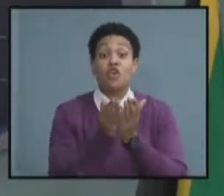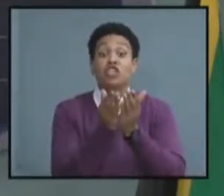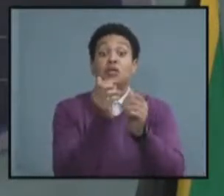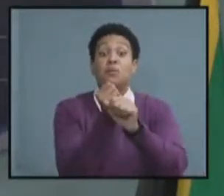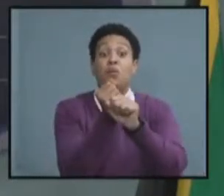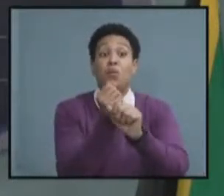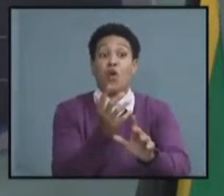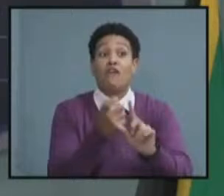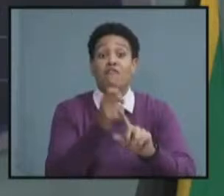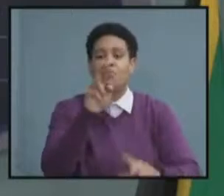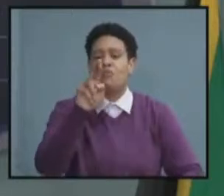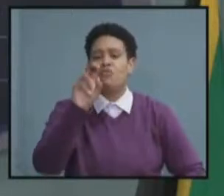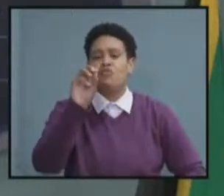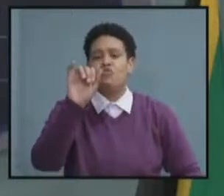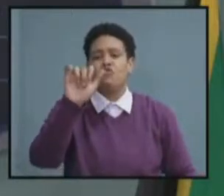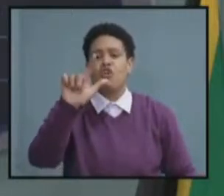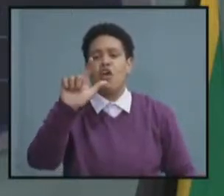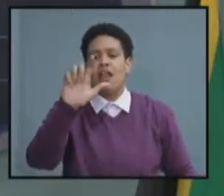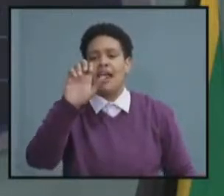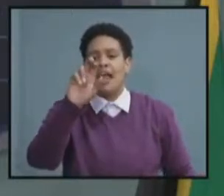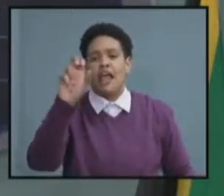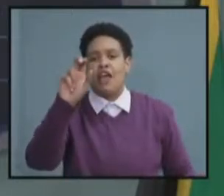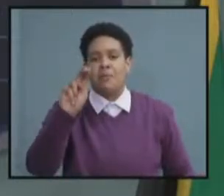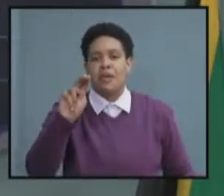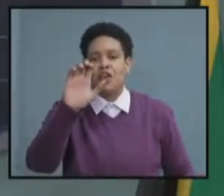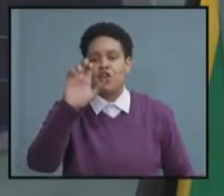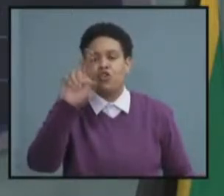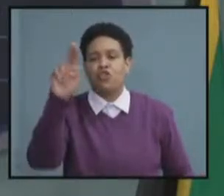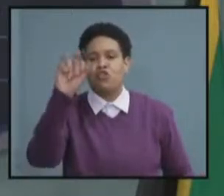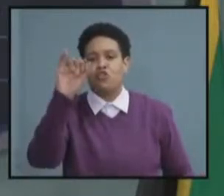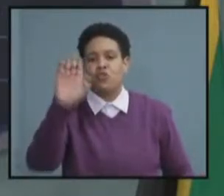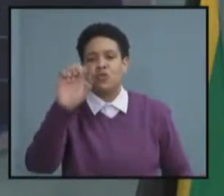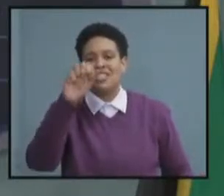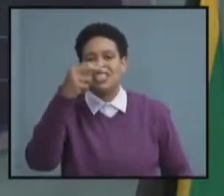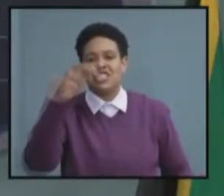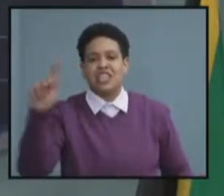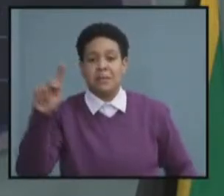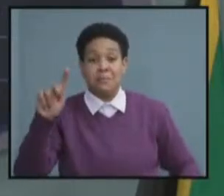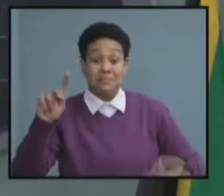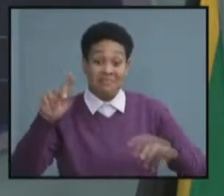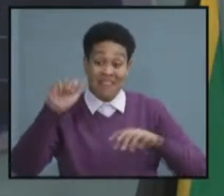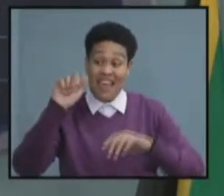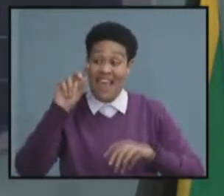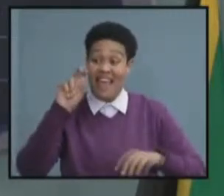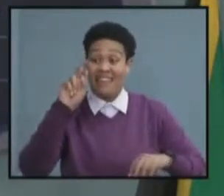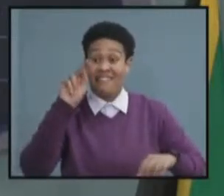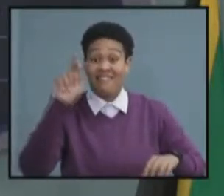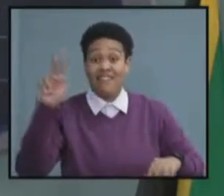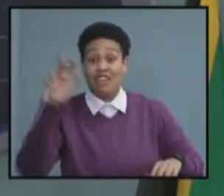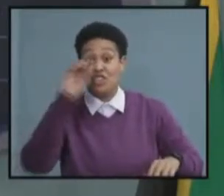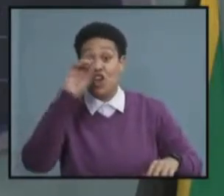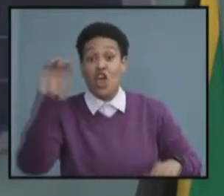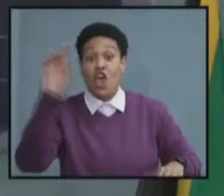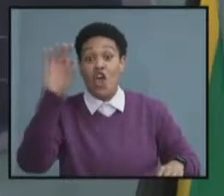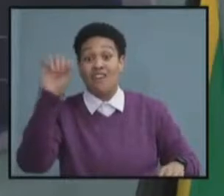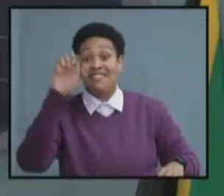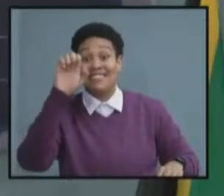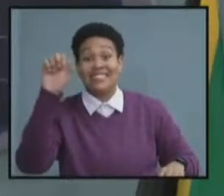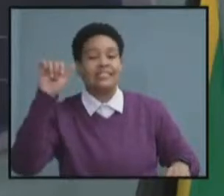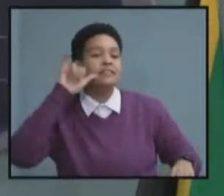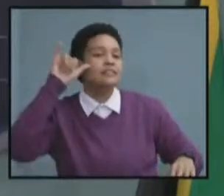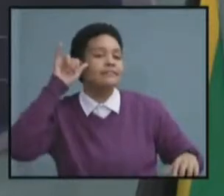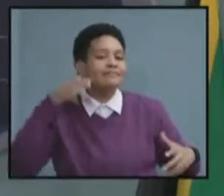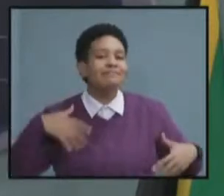workers from the Royal Caribbean cruise ship, the Adventure of the Seas, was successfully completed